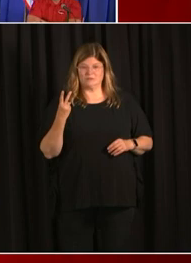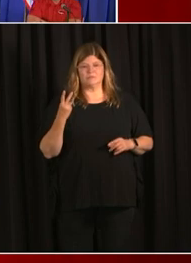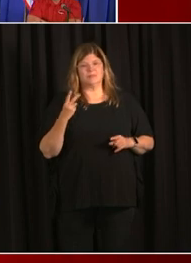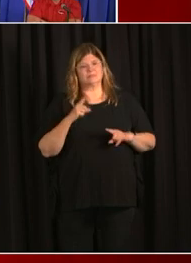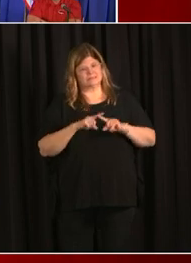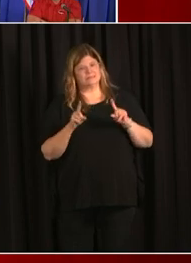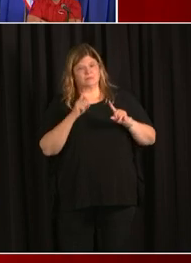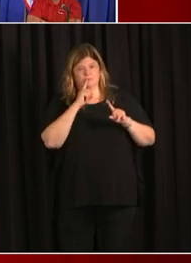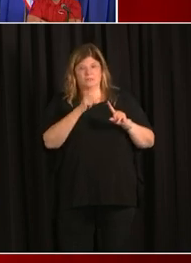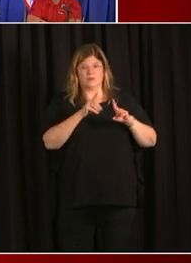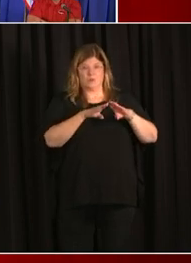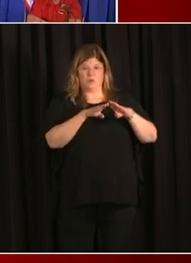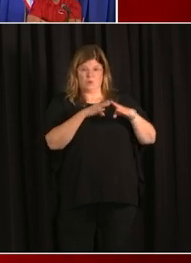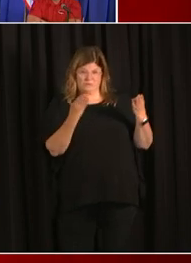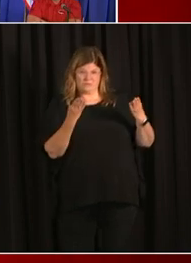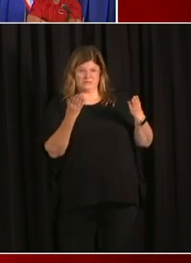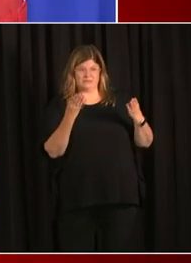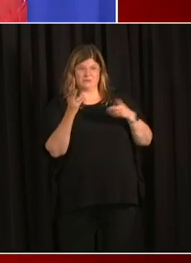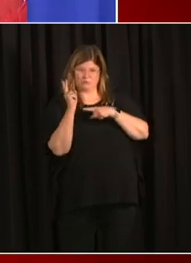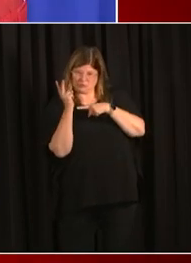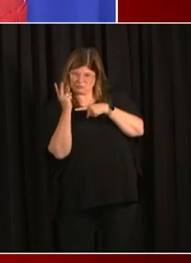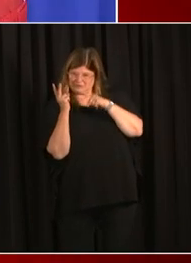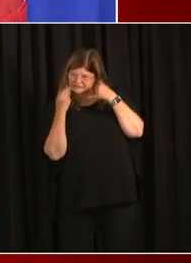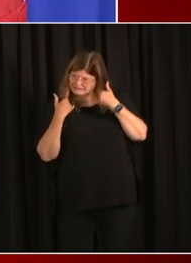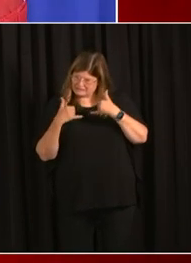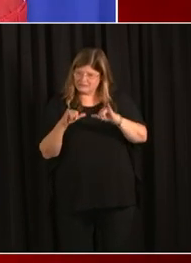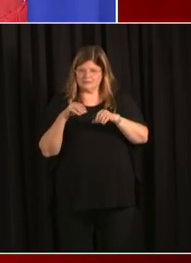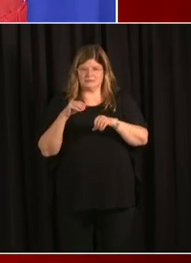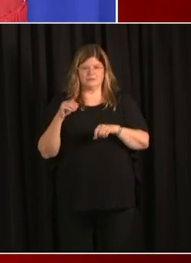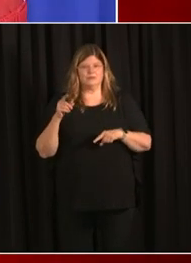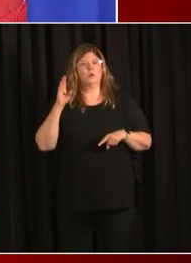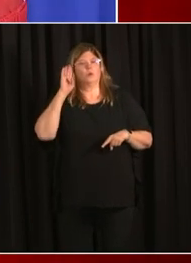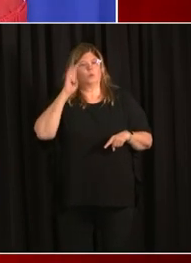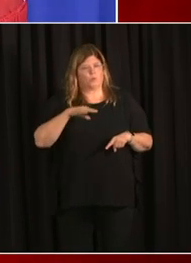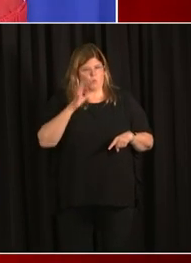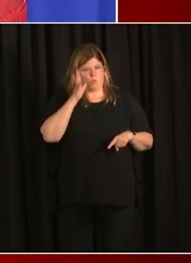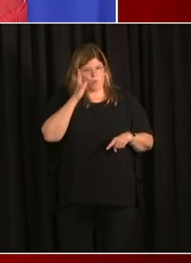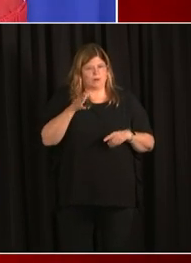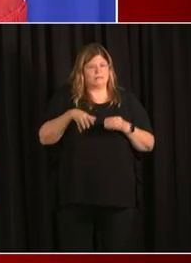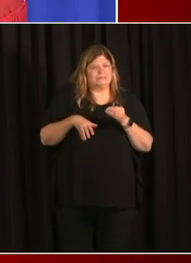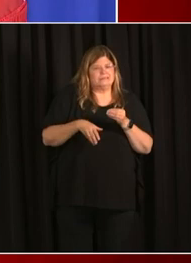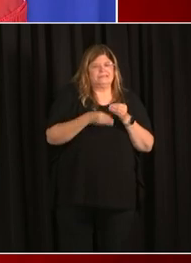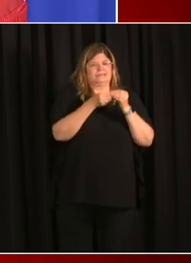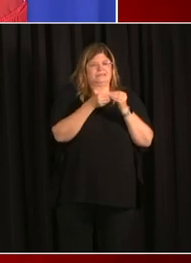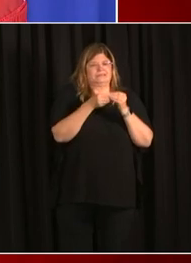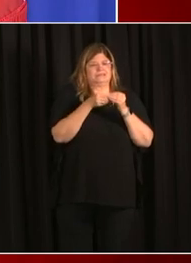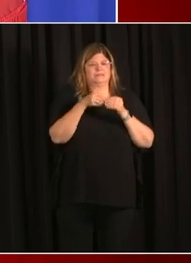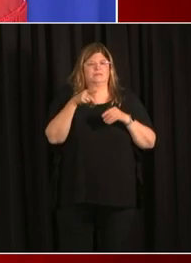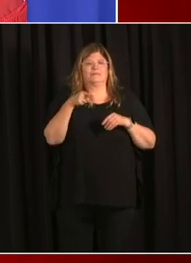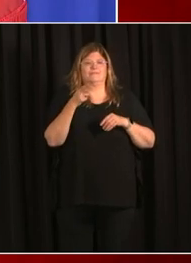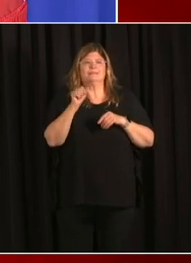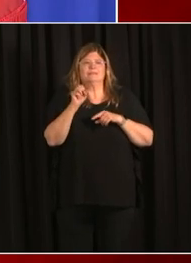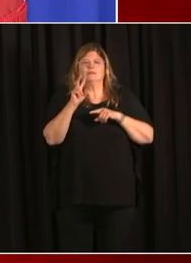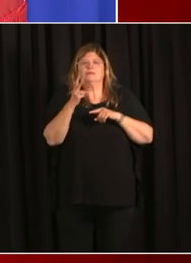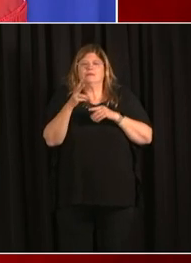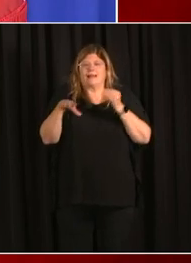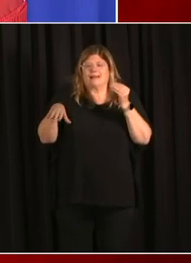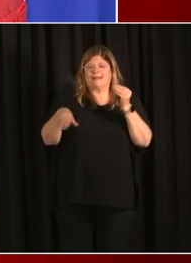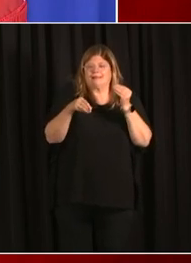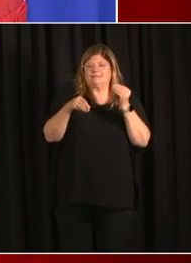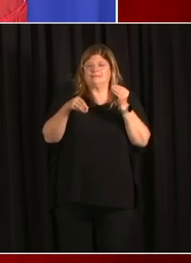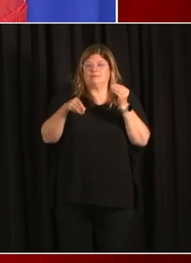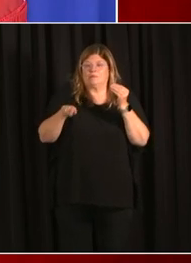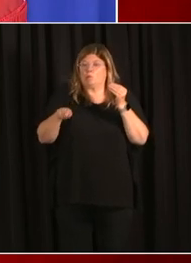2. So we know that there will be additional phase 2 activities turned